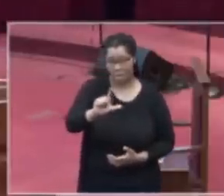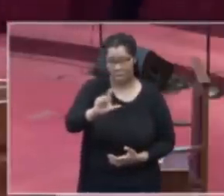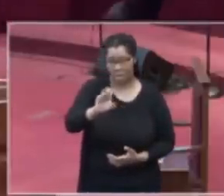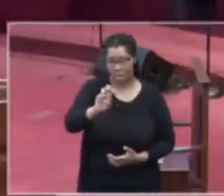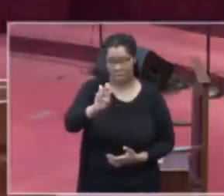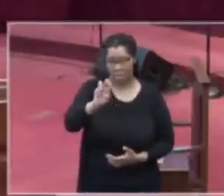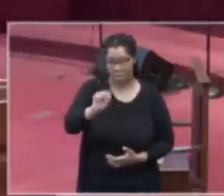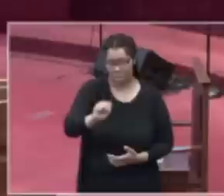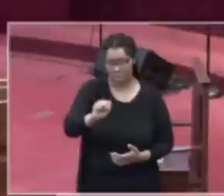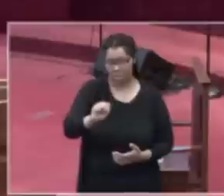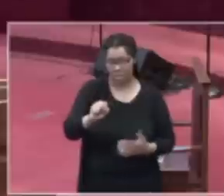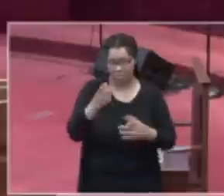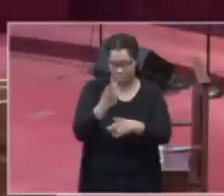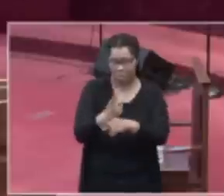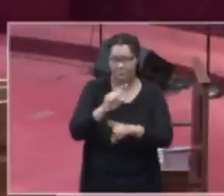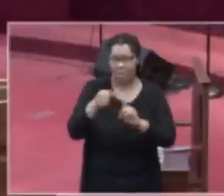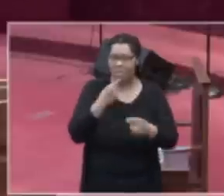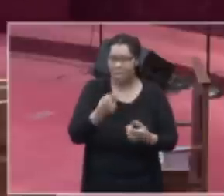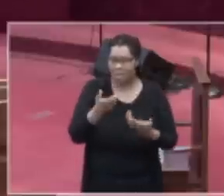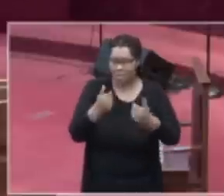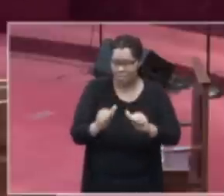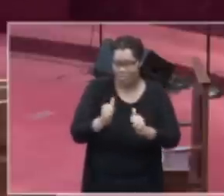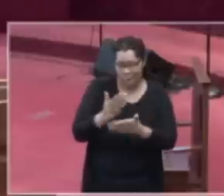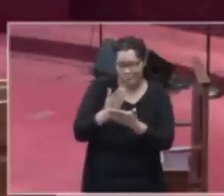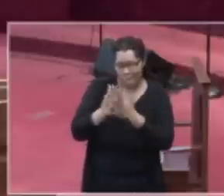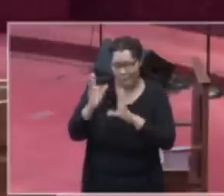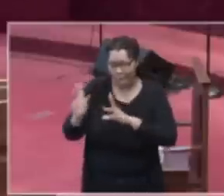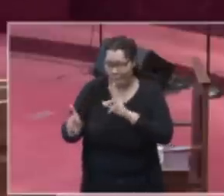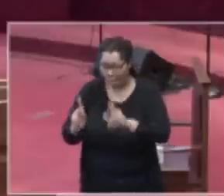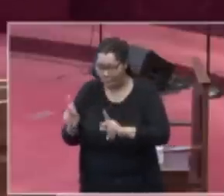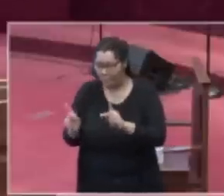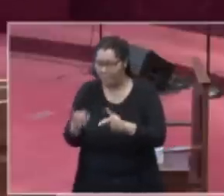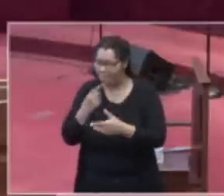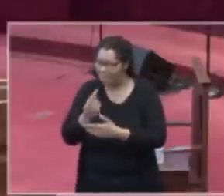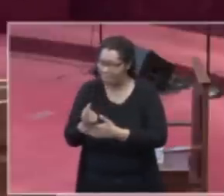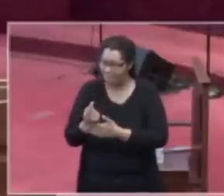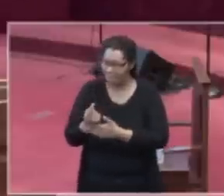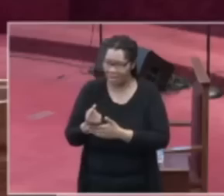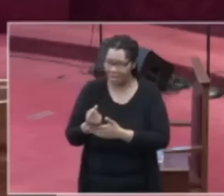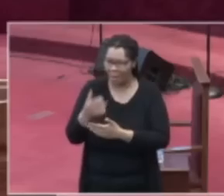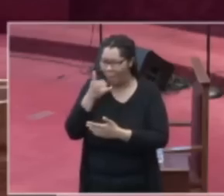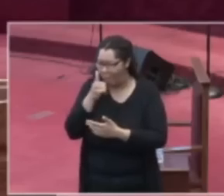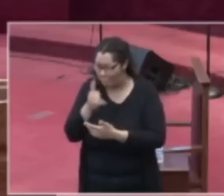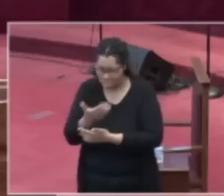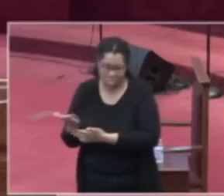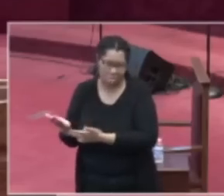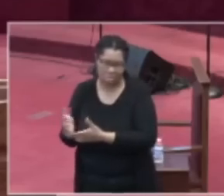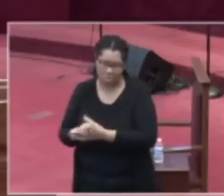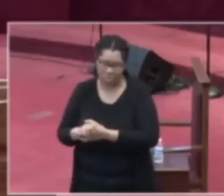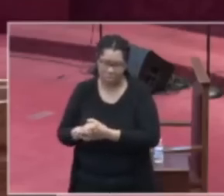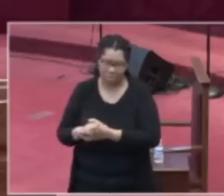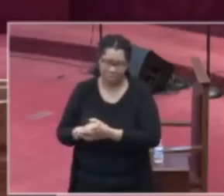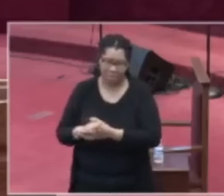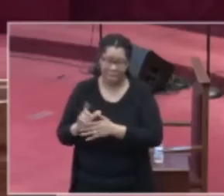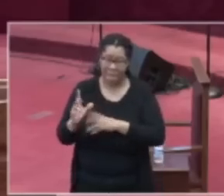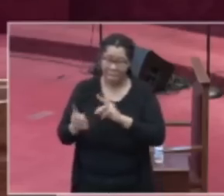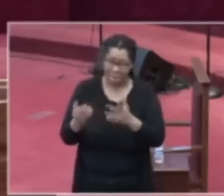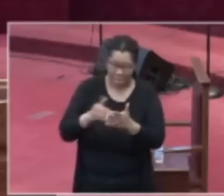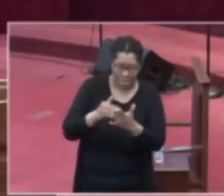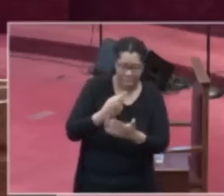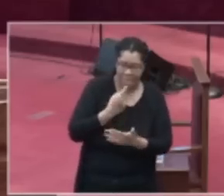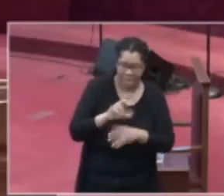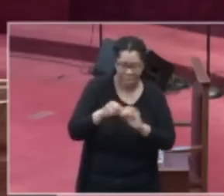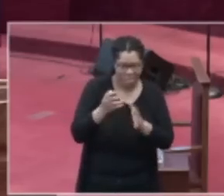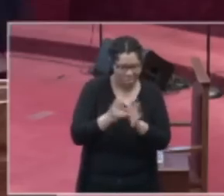C.S. Lewis is right when he says, I'm trying here to prevent anyone from saying that really foolish thing that people often say